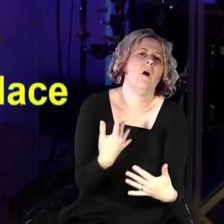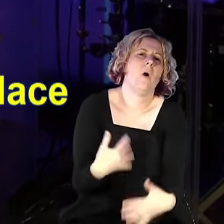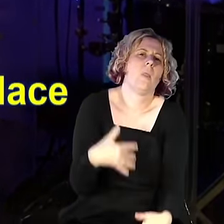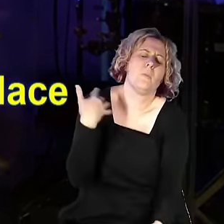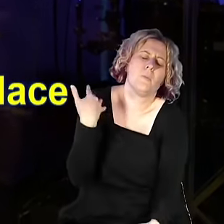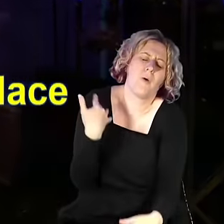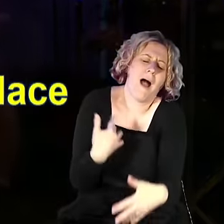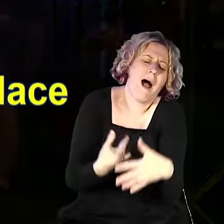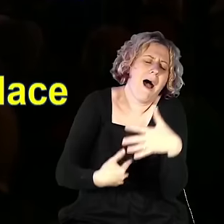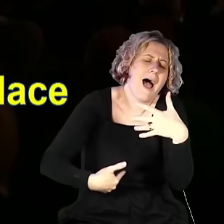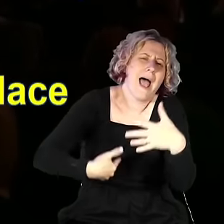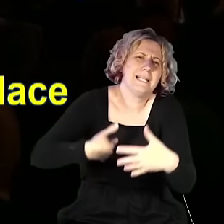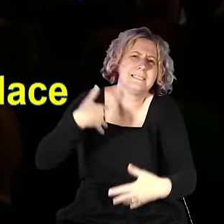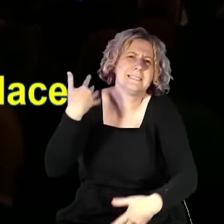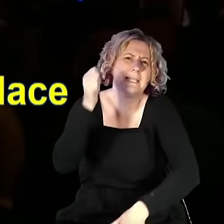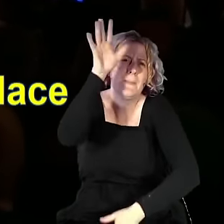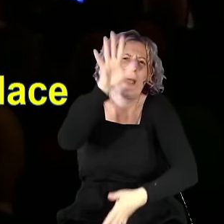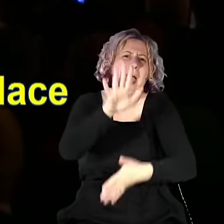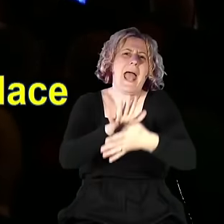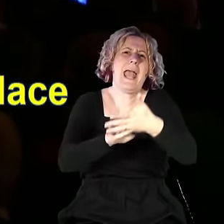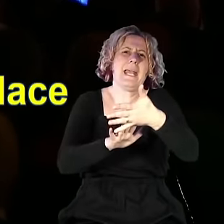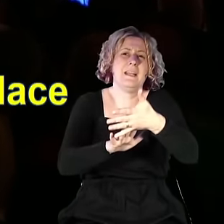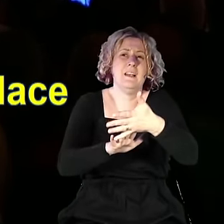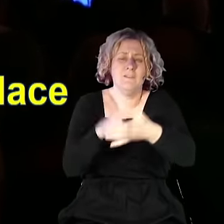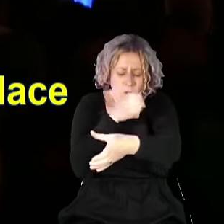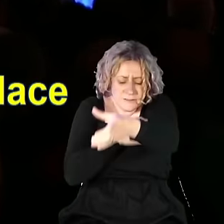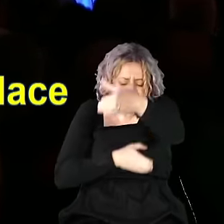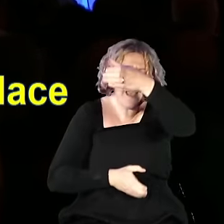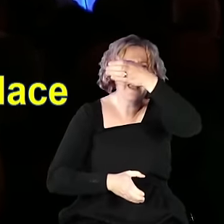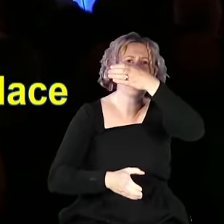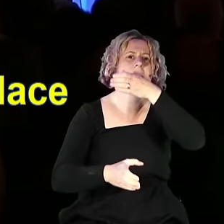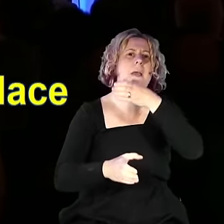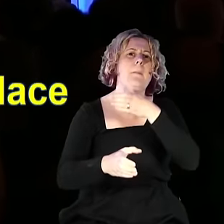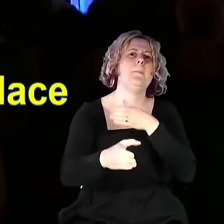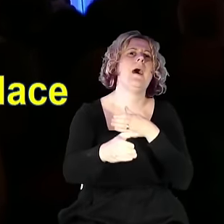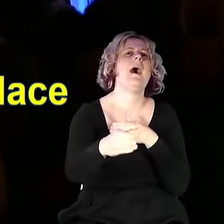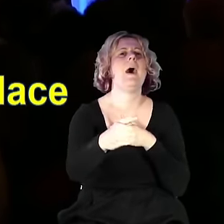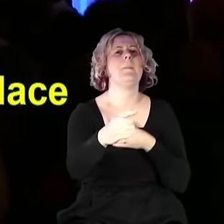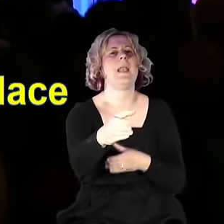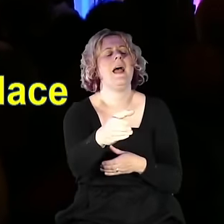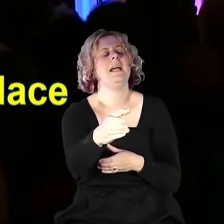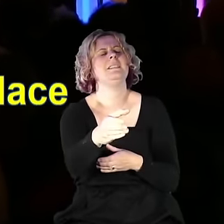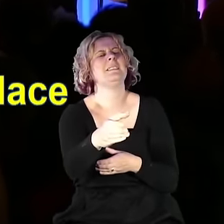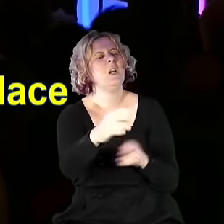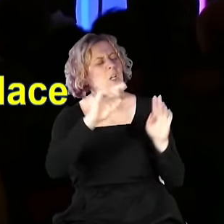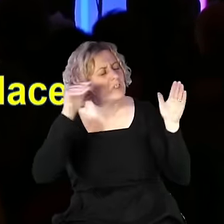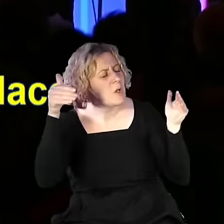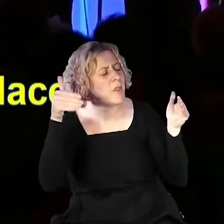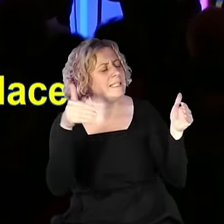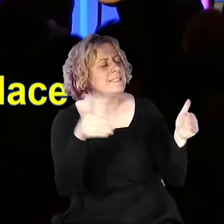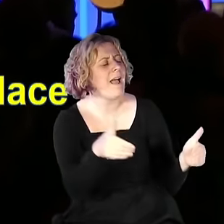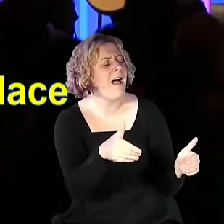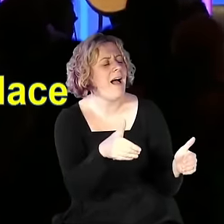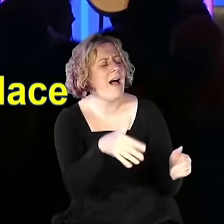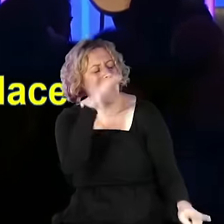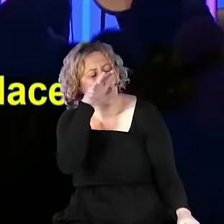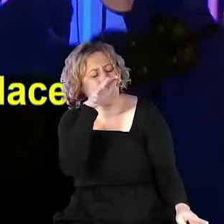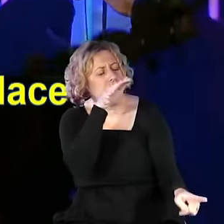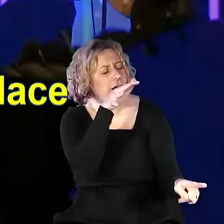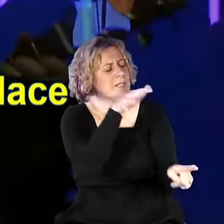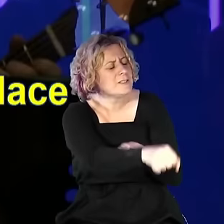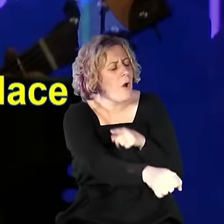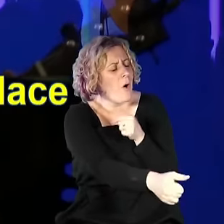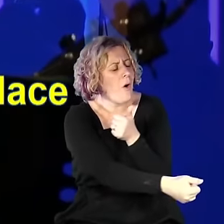shame. Oh, the price he paid in taking my place, so that